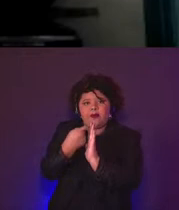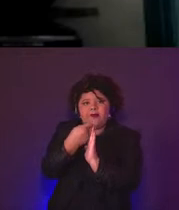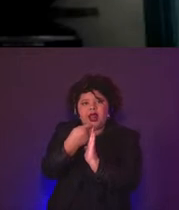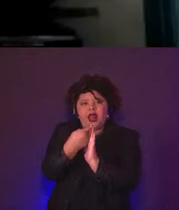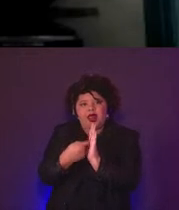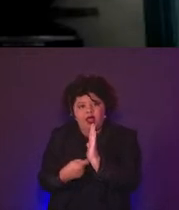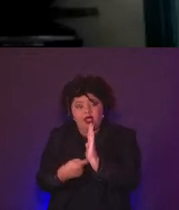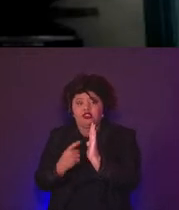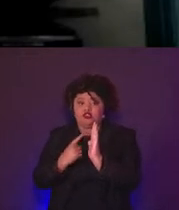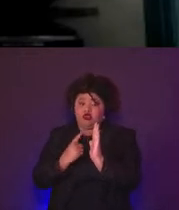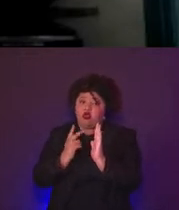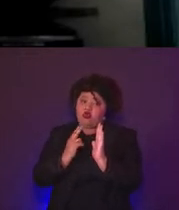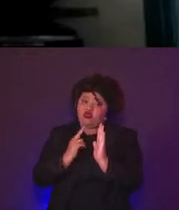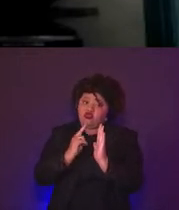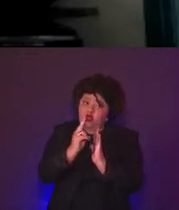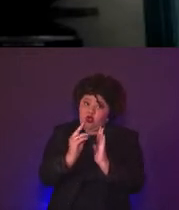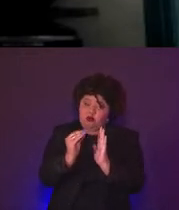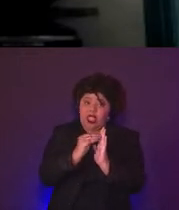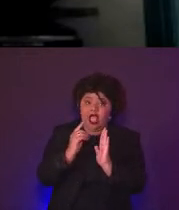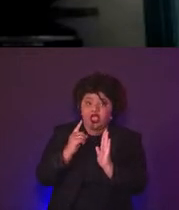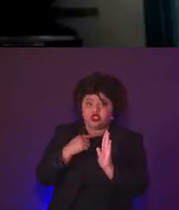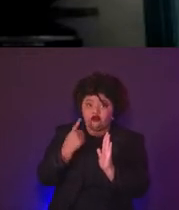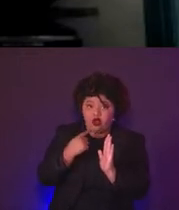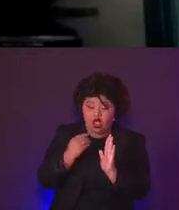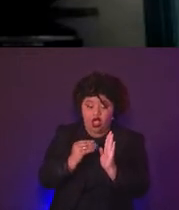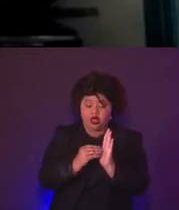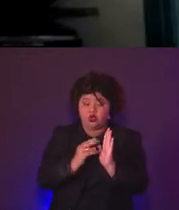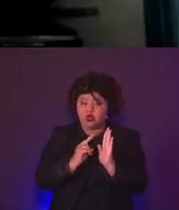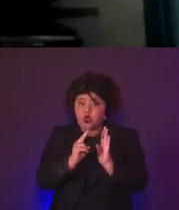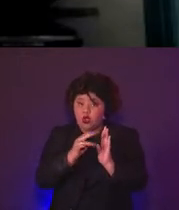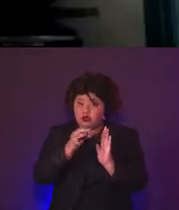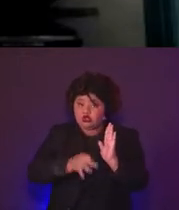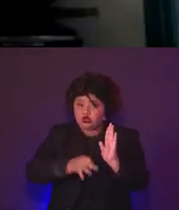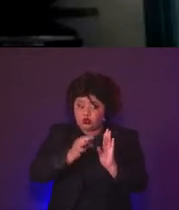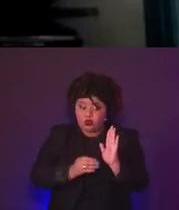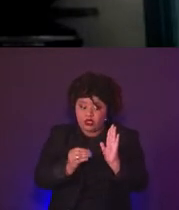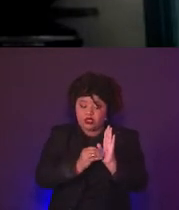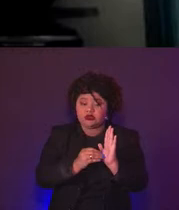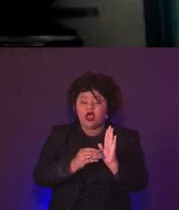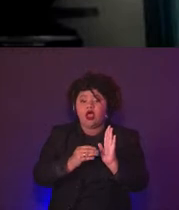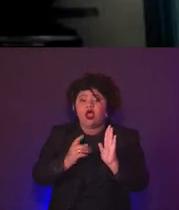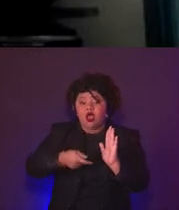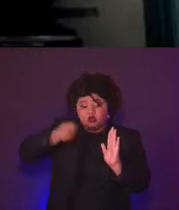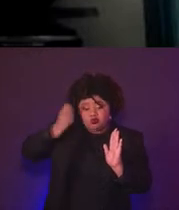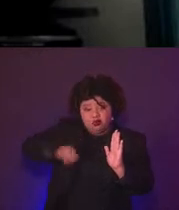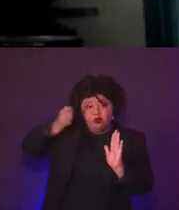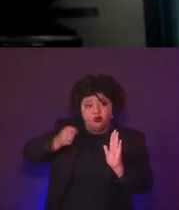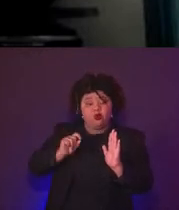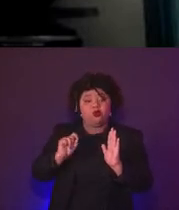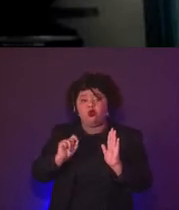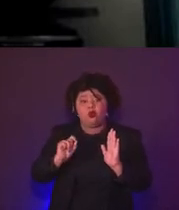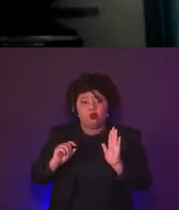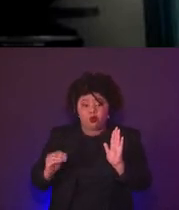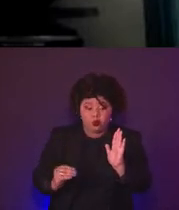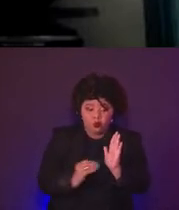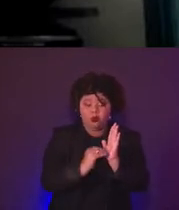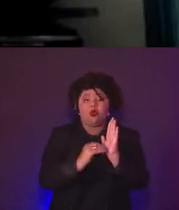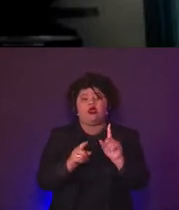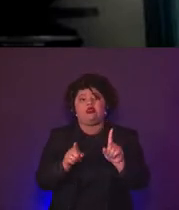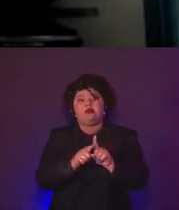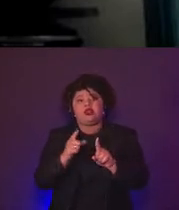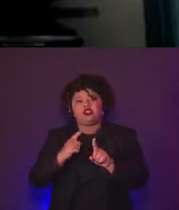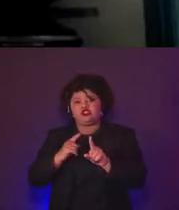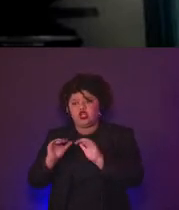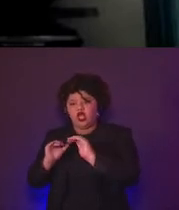the name of the lawyer, the name of the judge, what the sentence was, what the verdict was, whether it was a jury trial. It was like 40 to